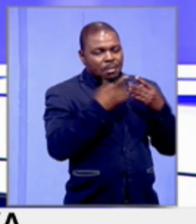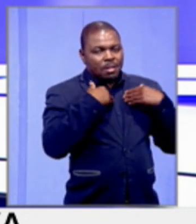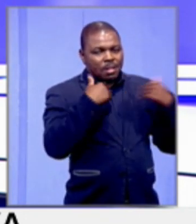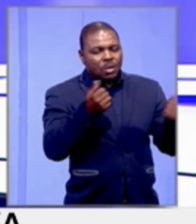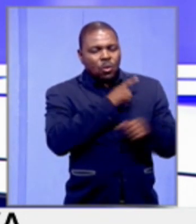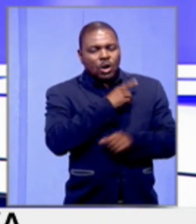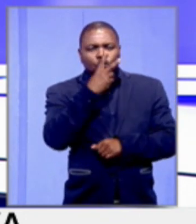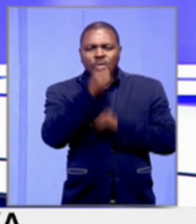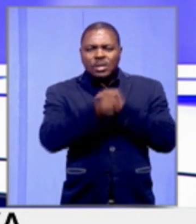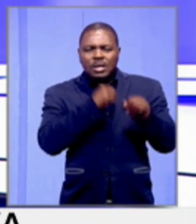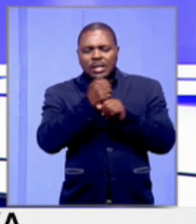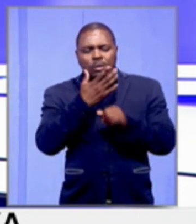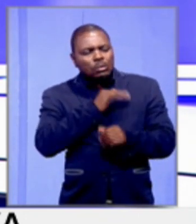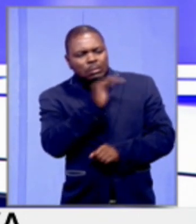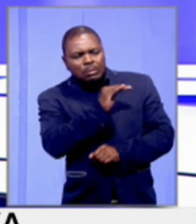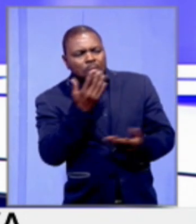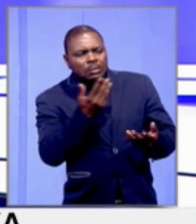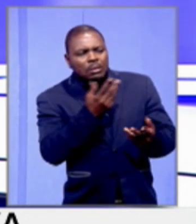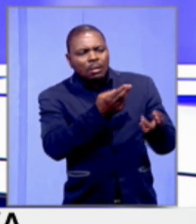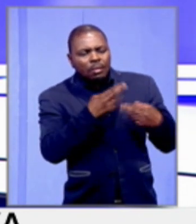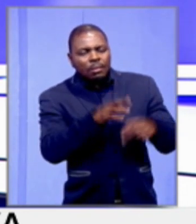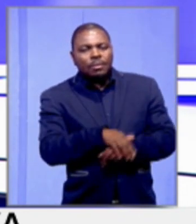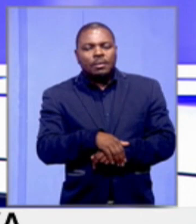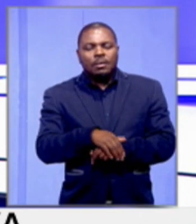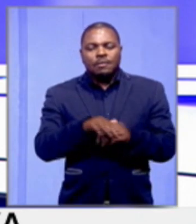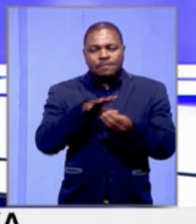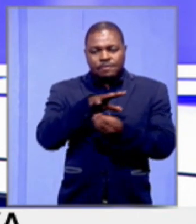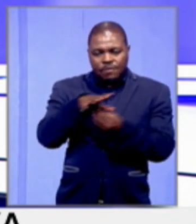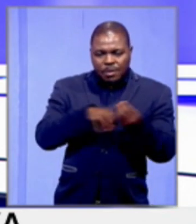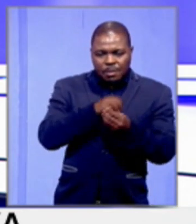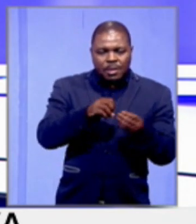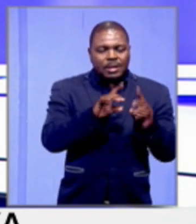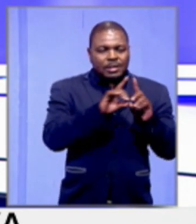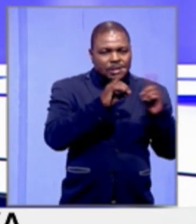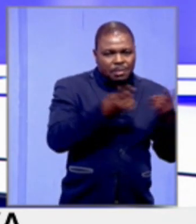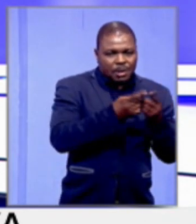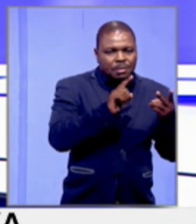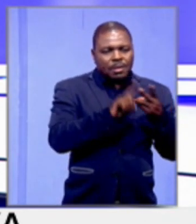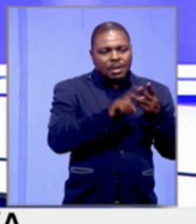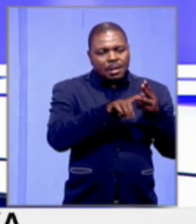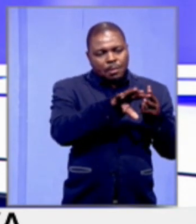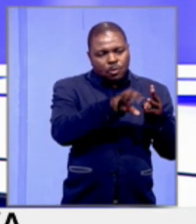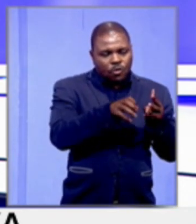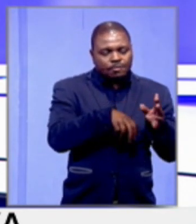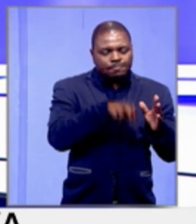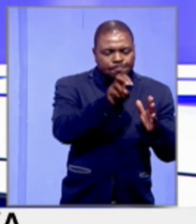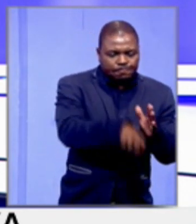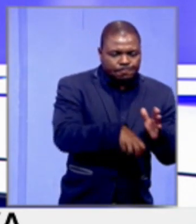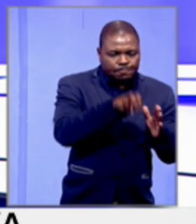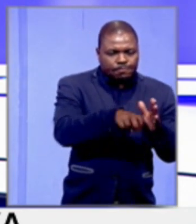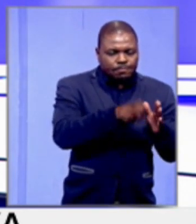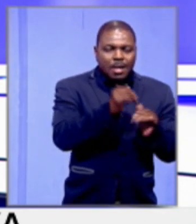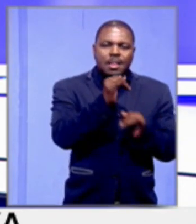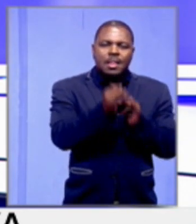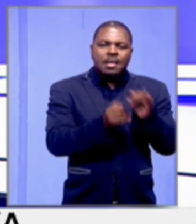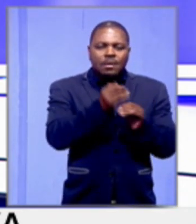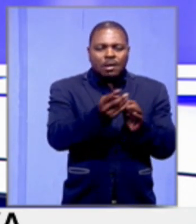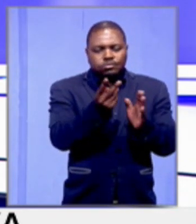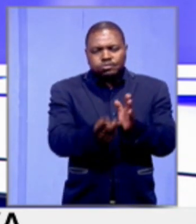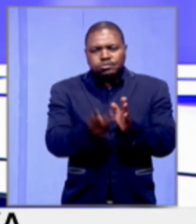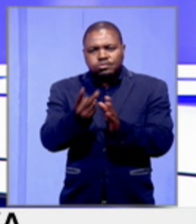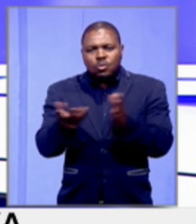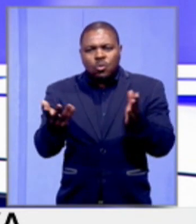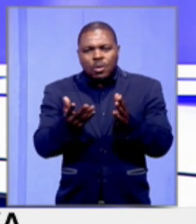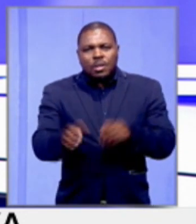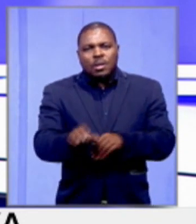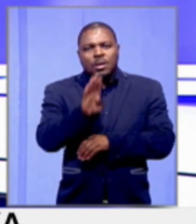dikarabo. Ba lapa le kgoro ya maphelo ya province ba filwe tumelelo ya go ipolola mabitla a 10 dirapeng tša